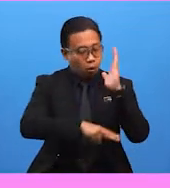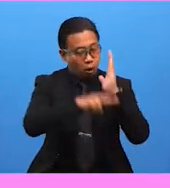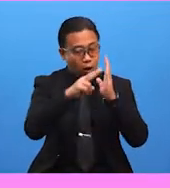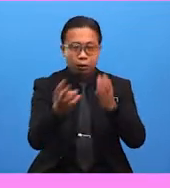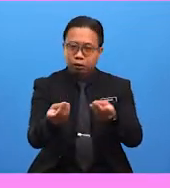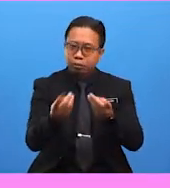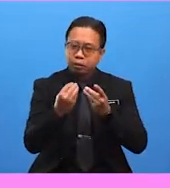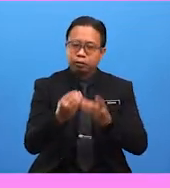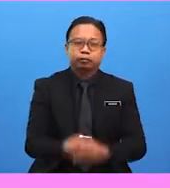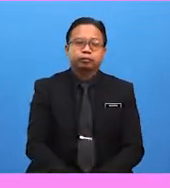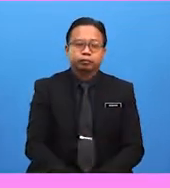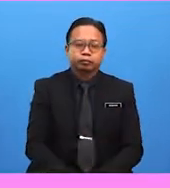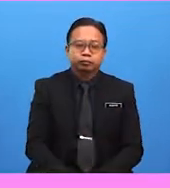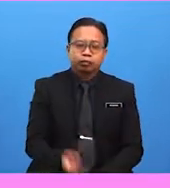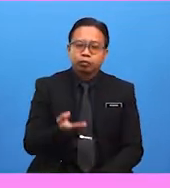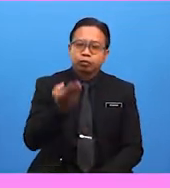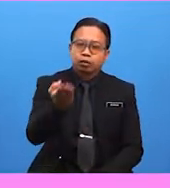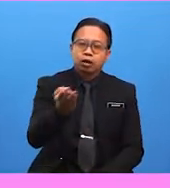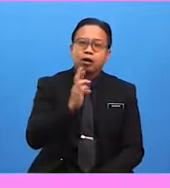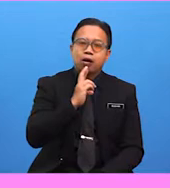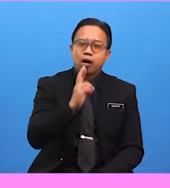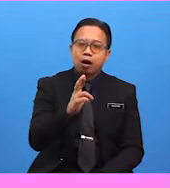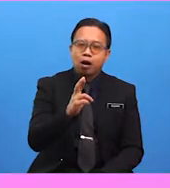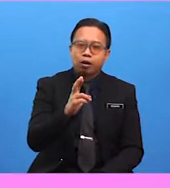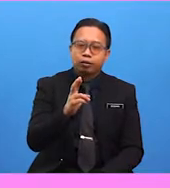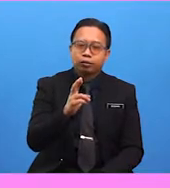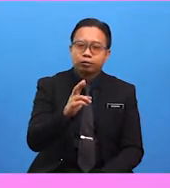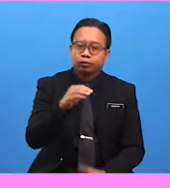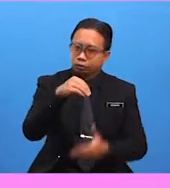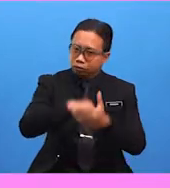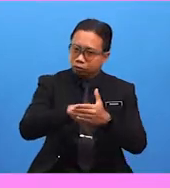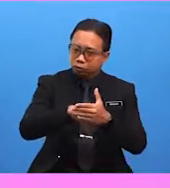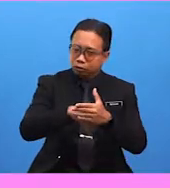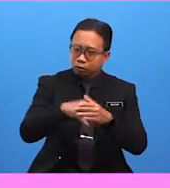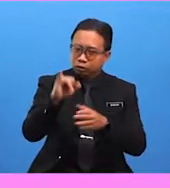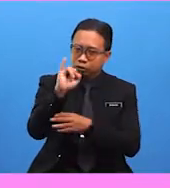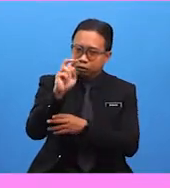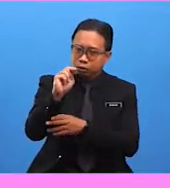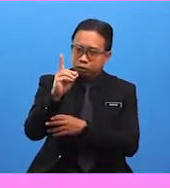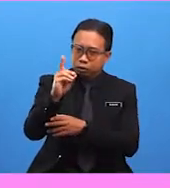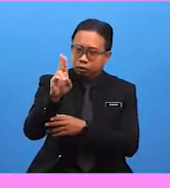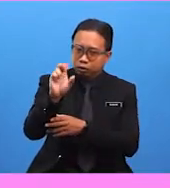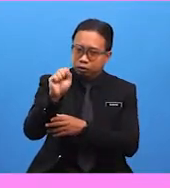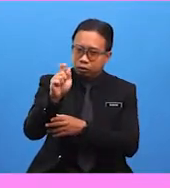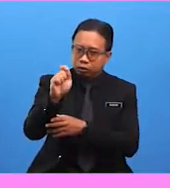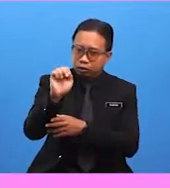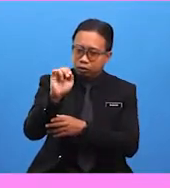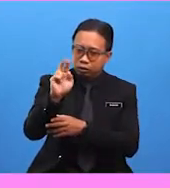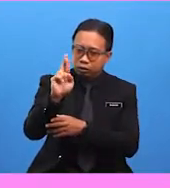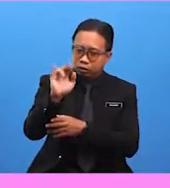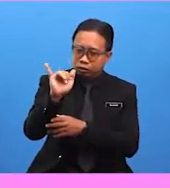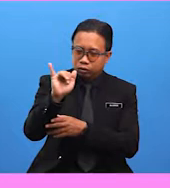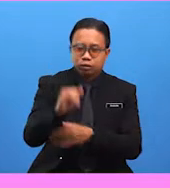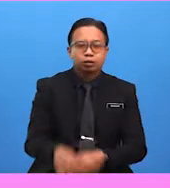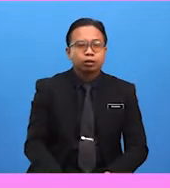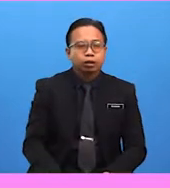demand. There are still industries that are merging. There will be